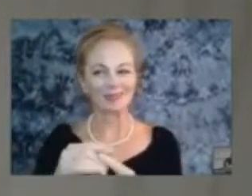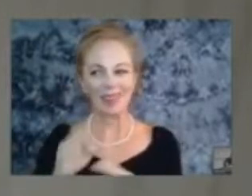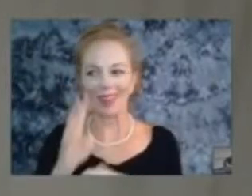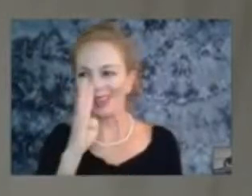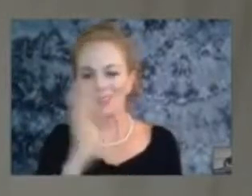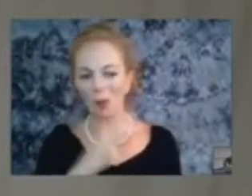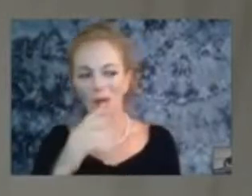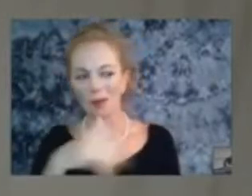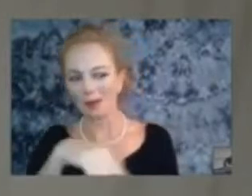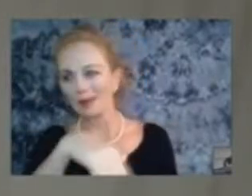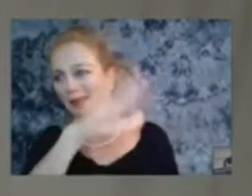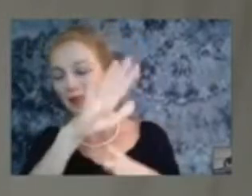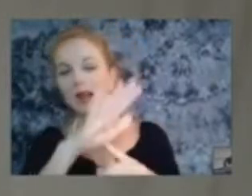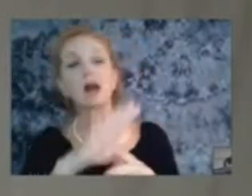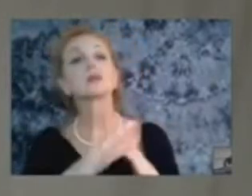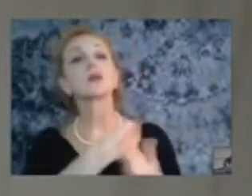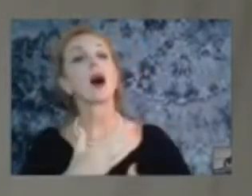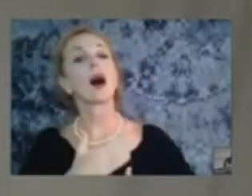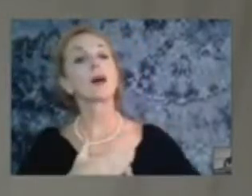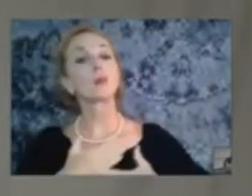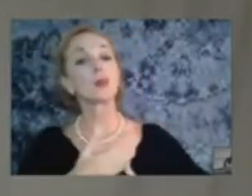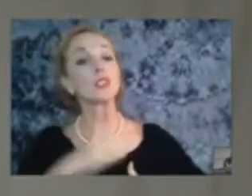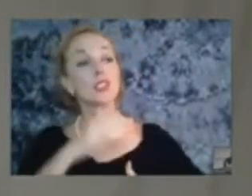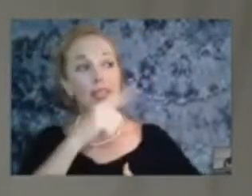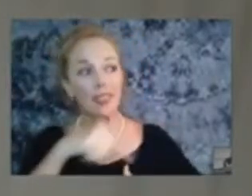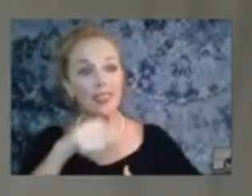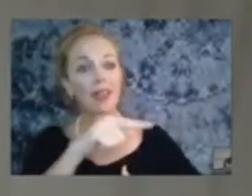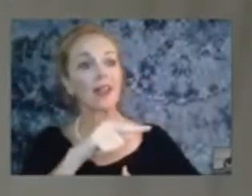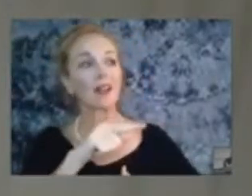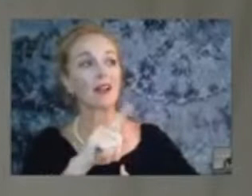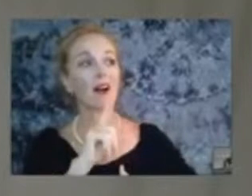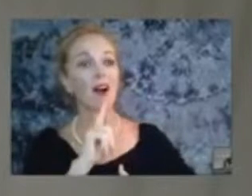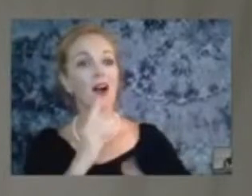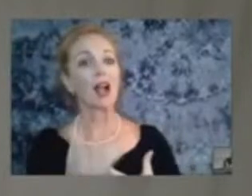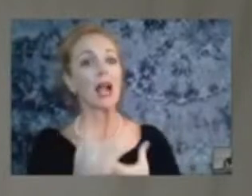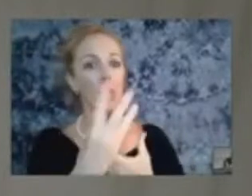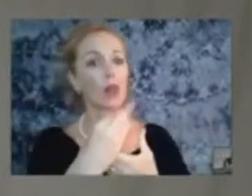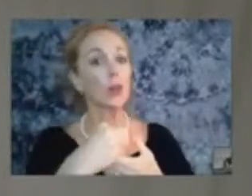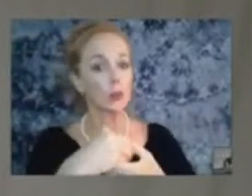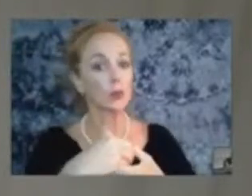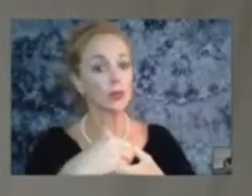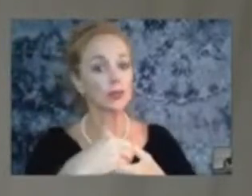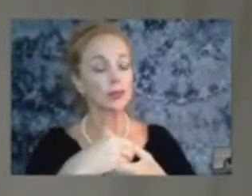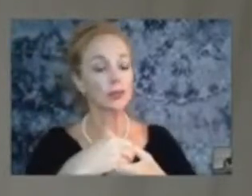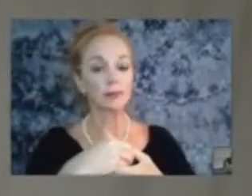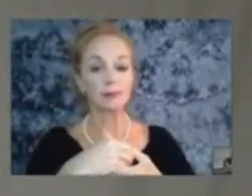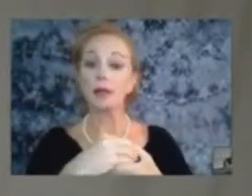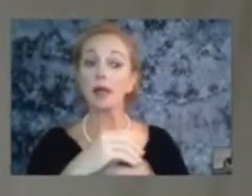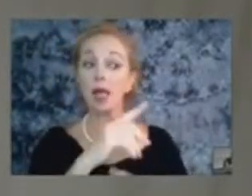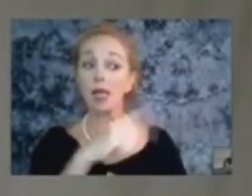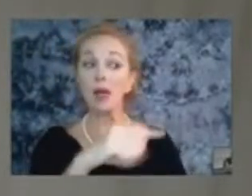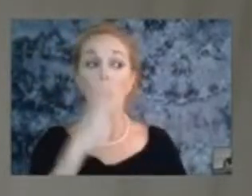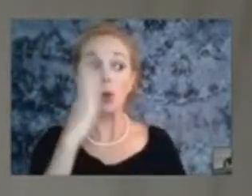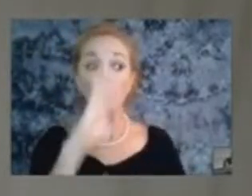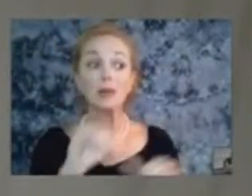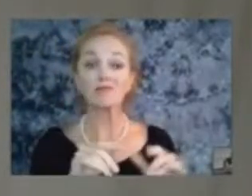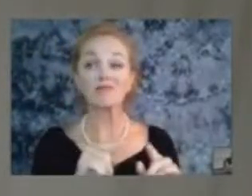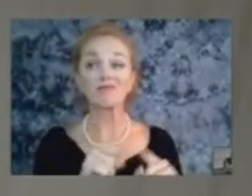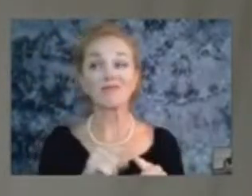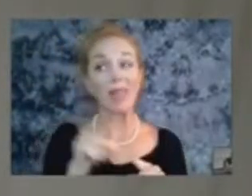I appreciate that they are included in this and that they'll be at those schools, and I just think